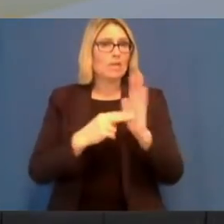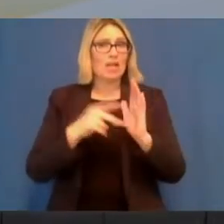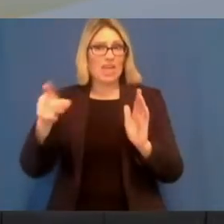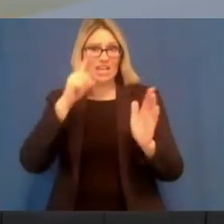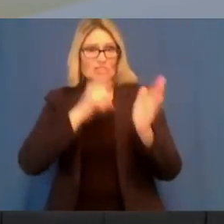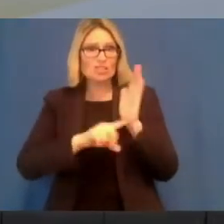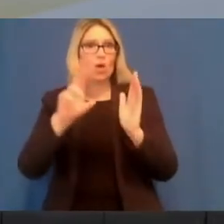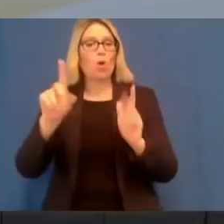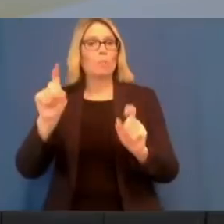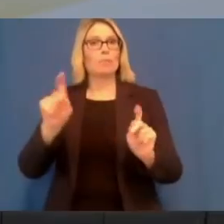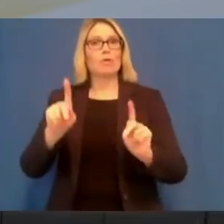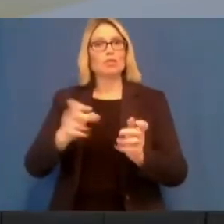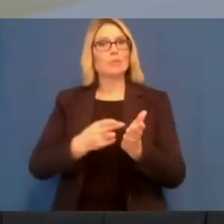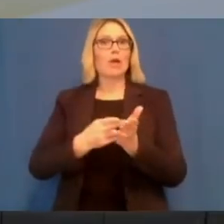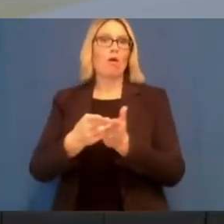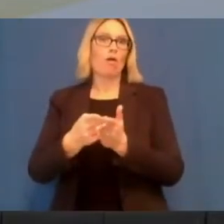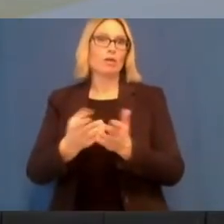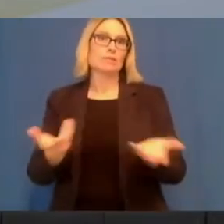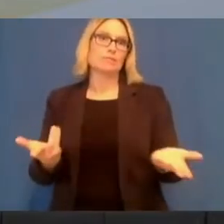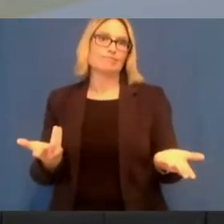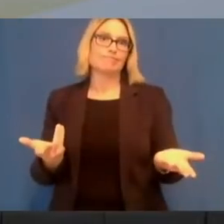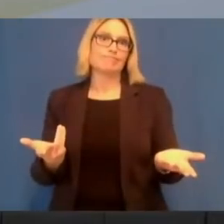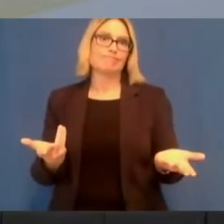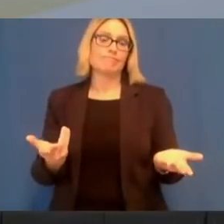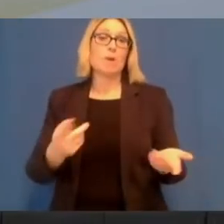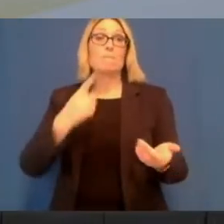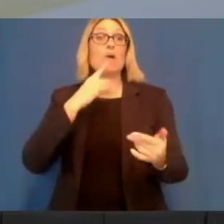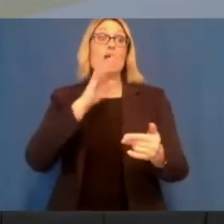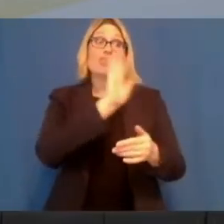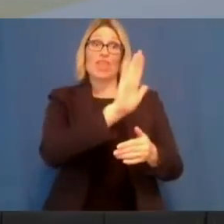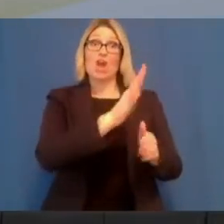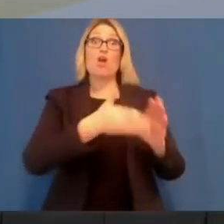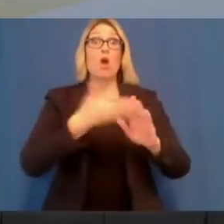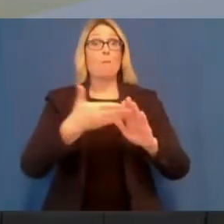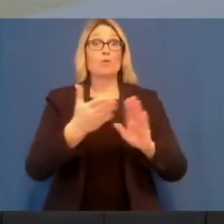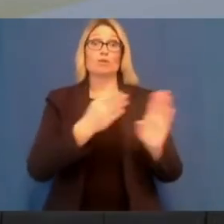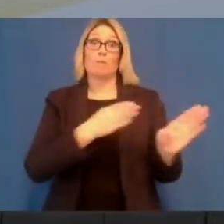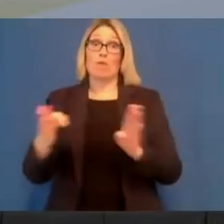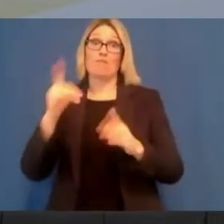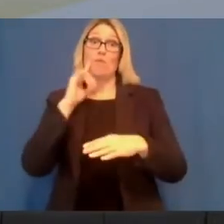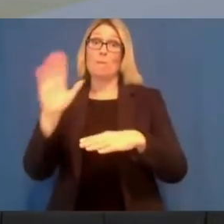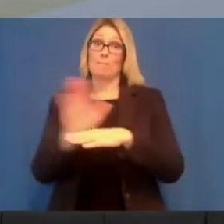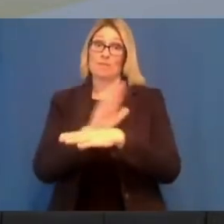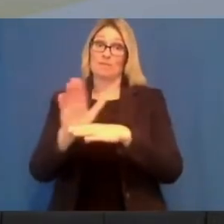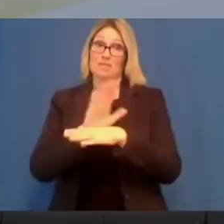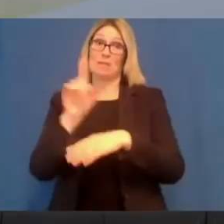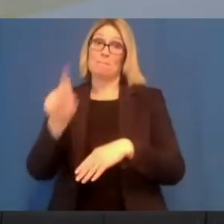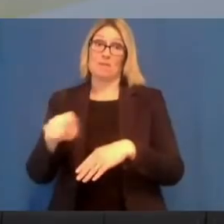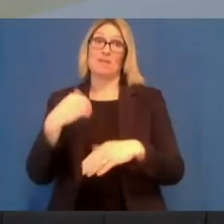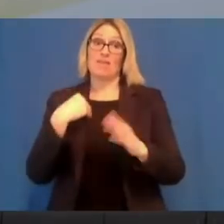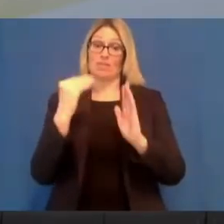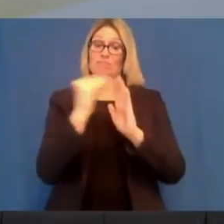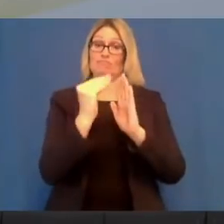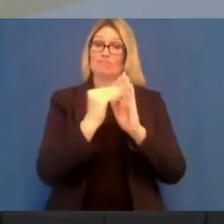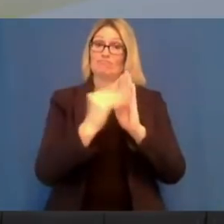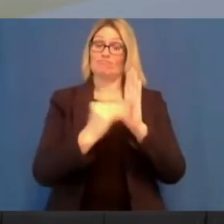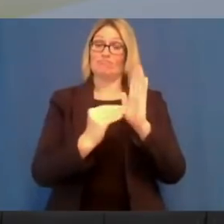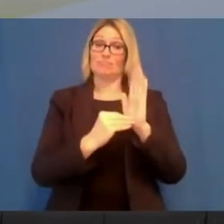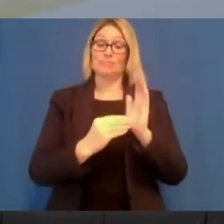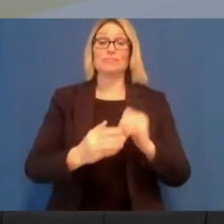Well, I mean, it's part of the operational plans for all the businesses and organizations. We actually